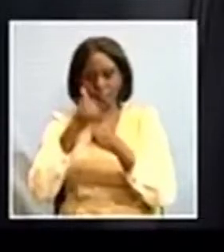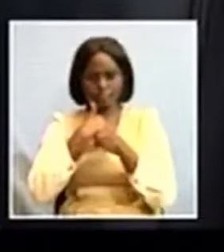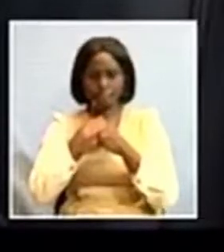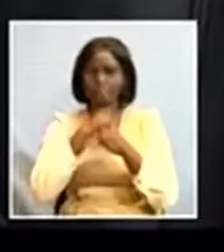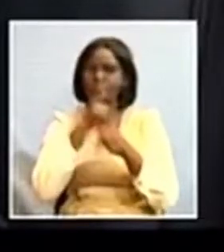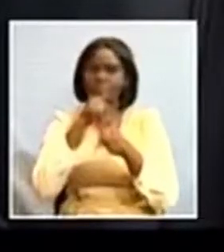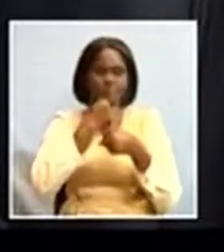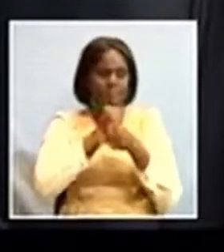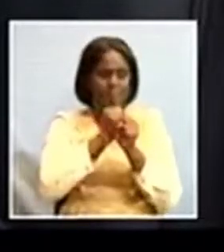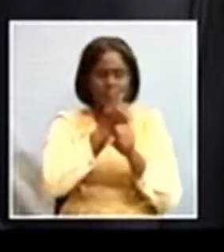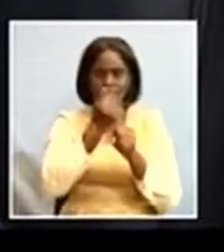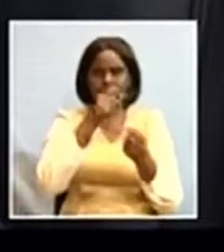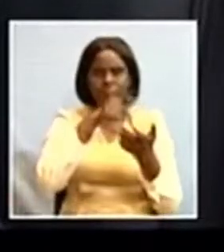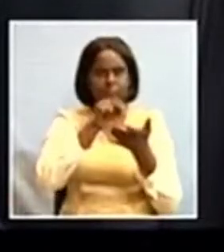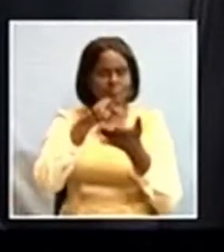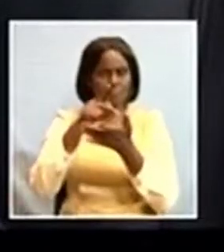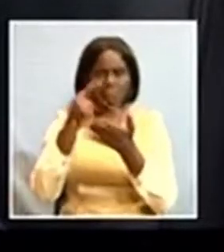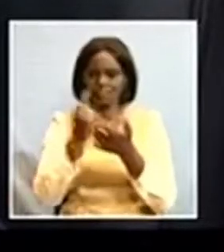single payment.